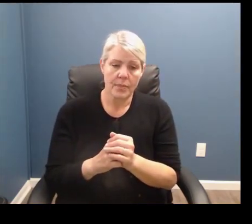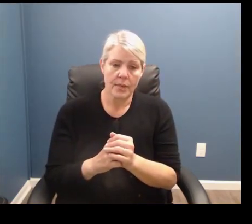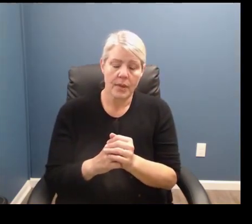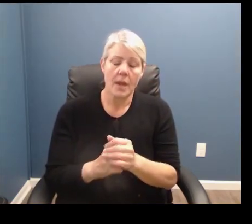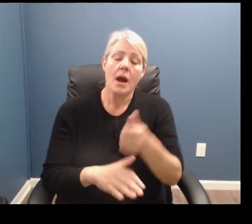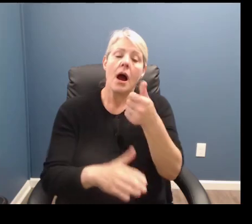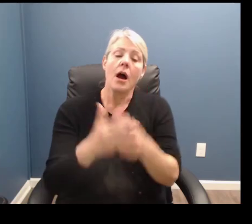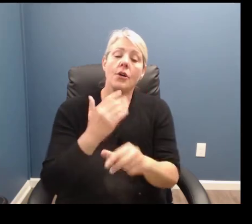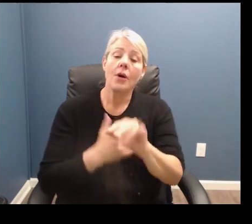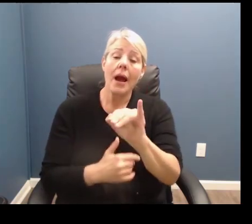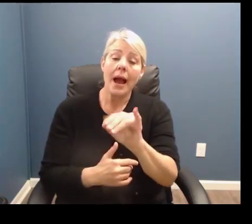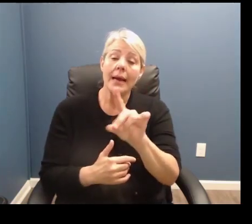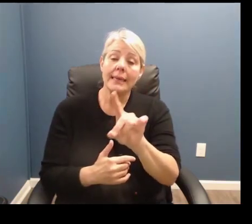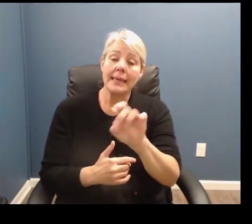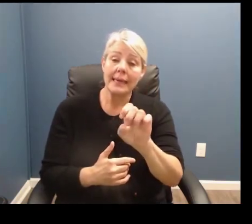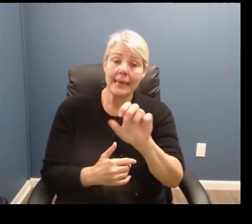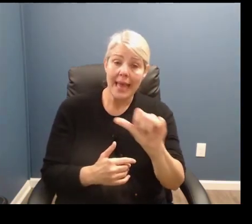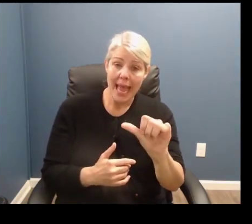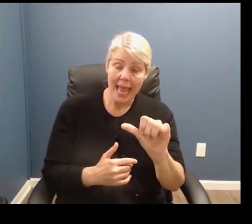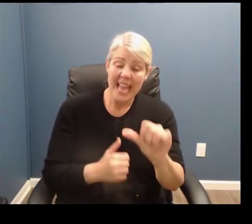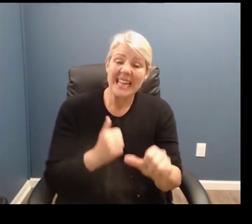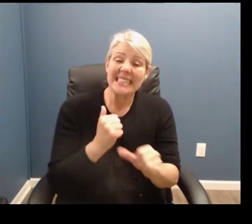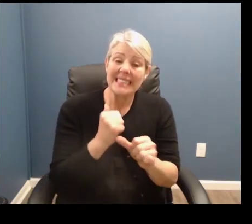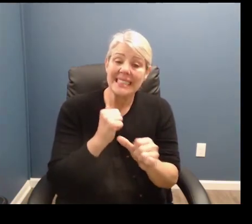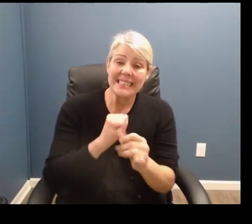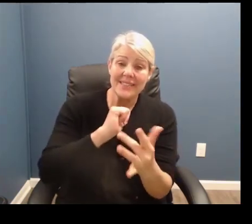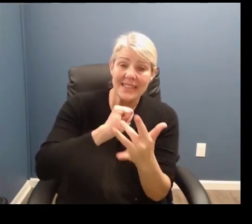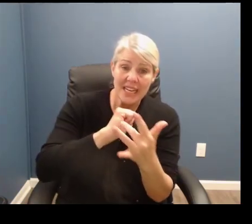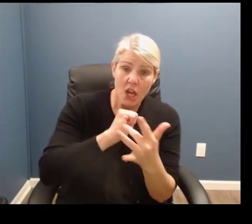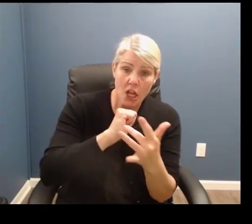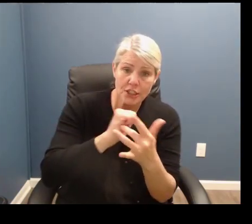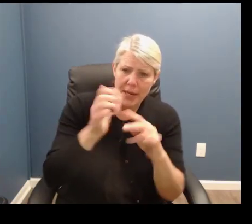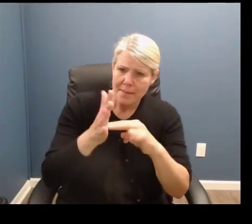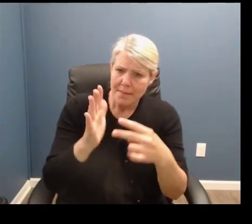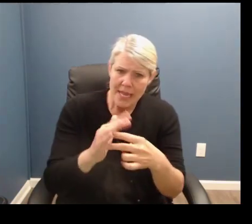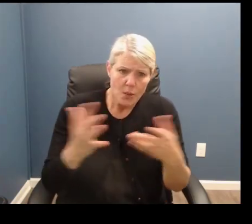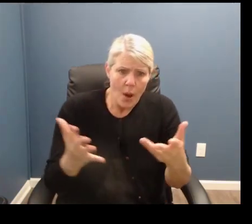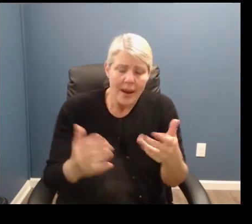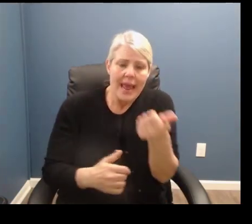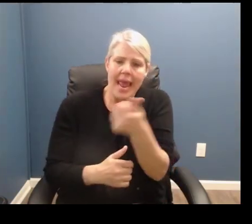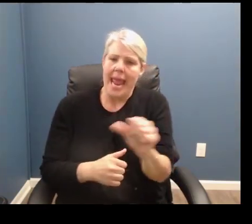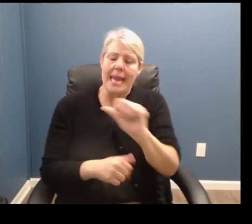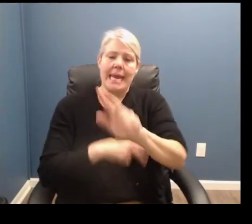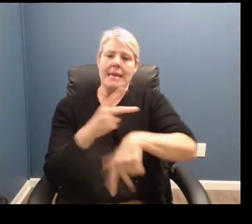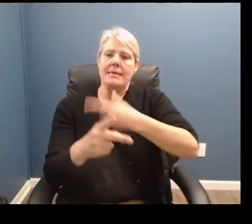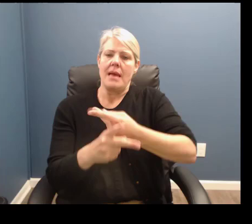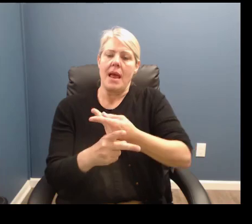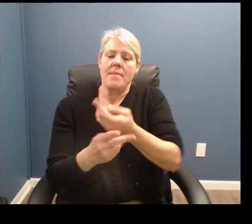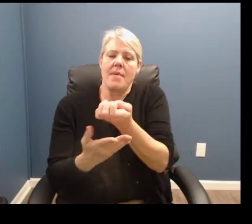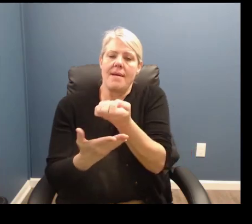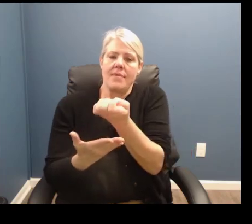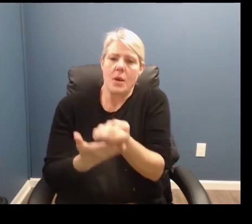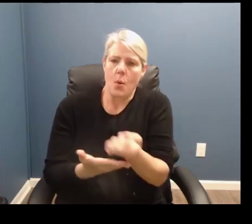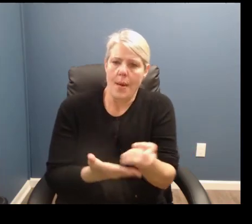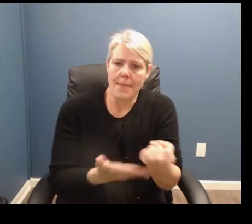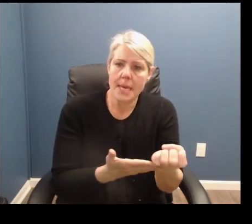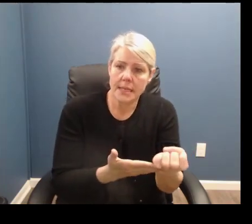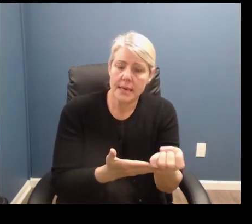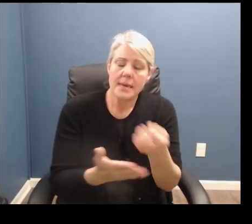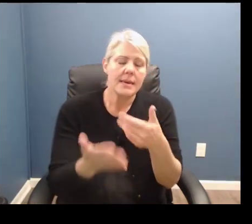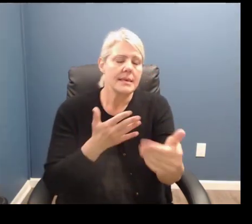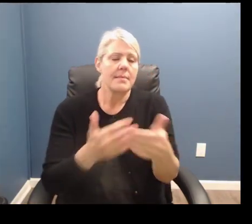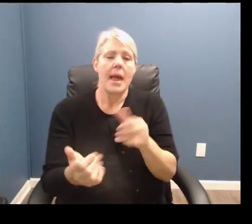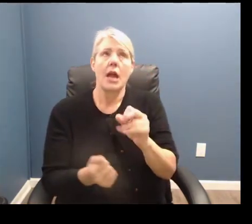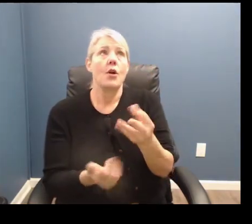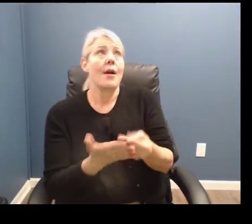According to the IDEA, an assistive technology device means any item, piece of equipment, or product system, whether